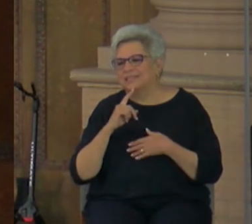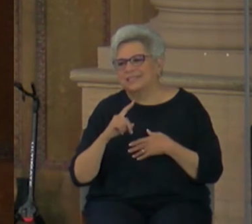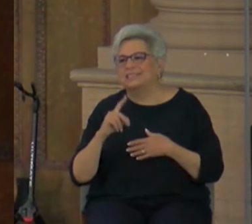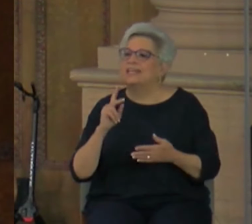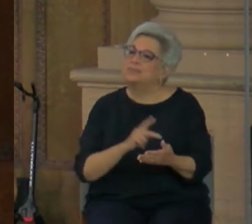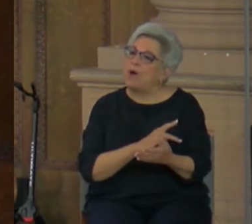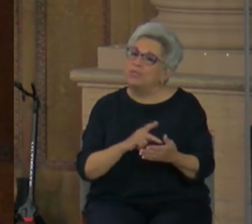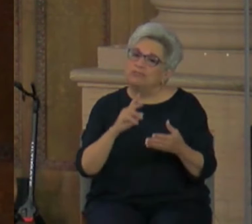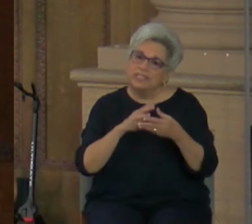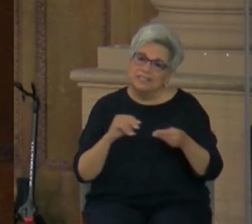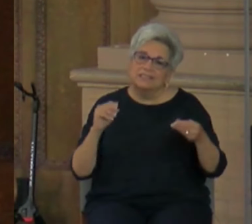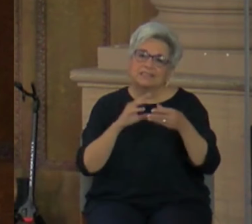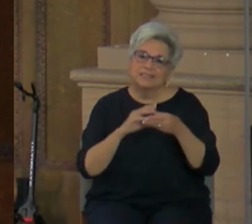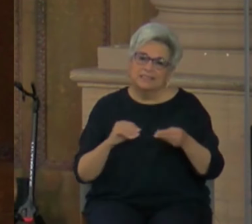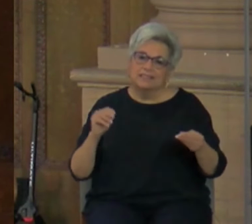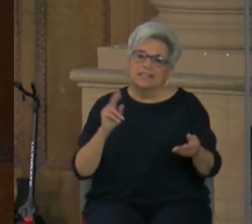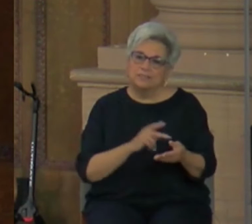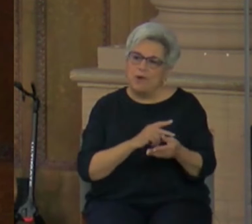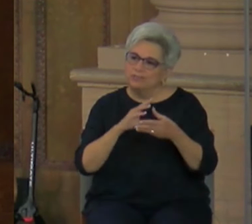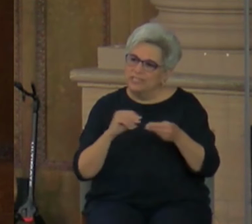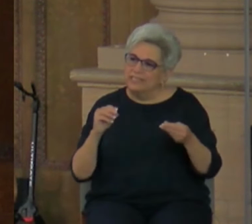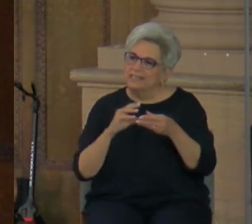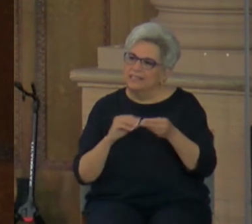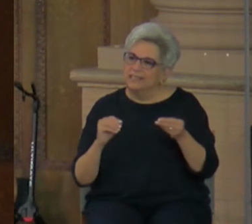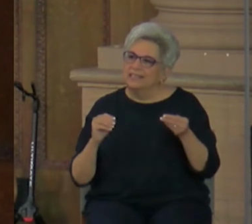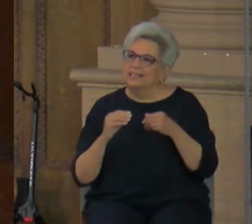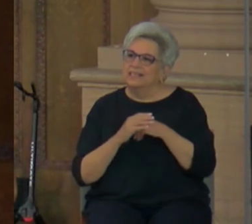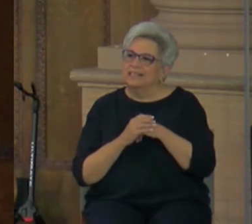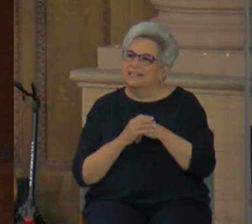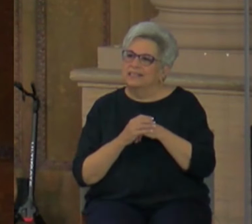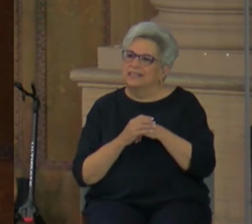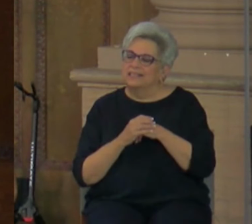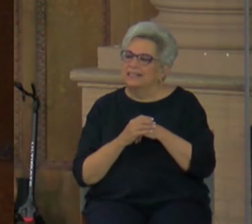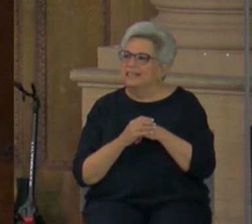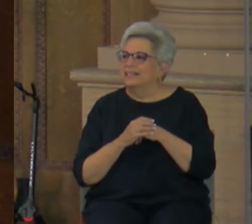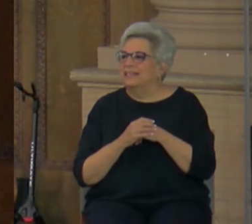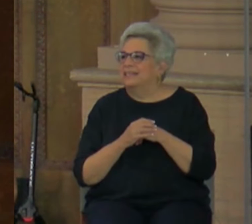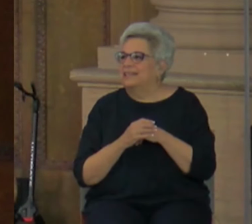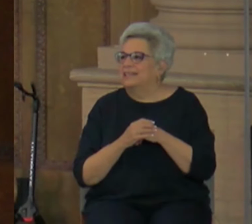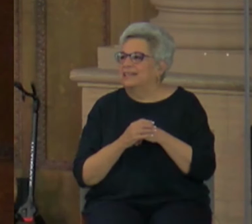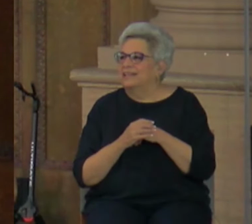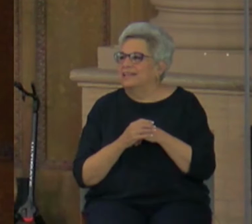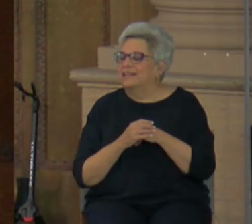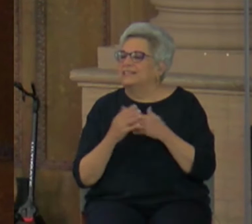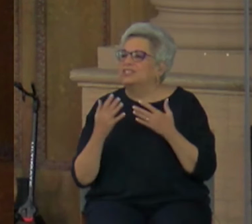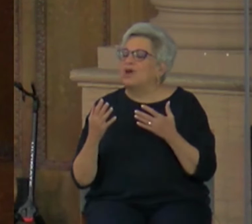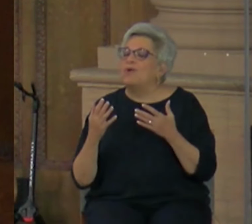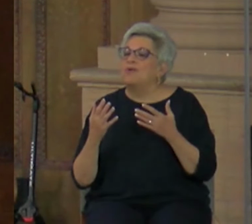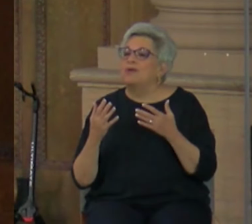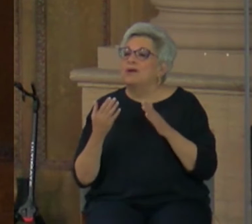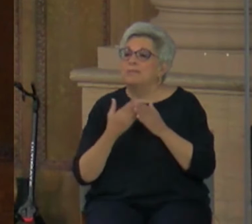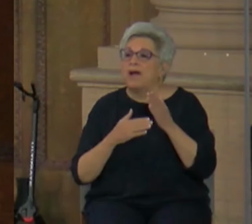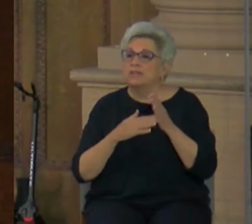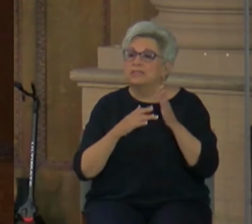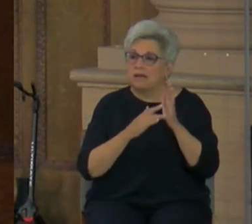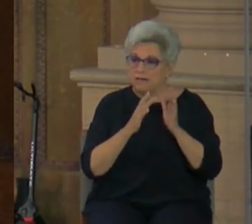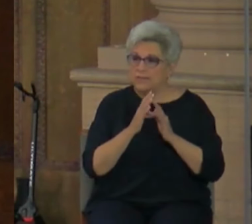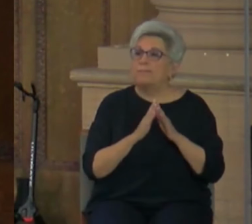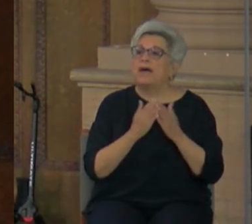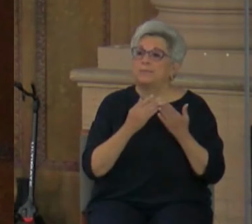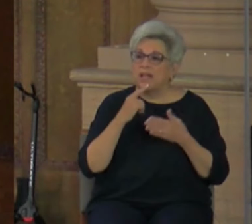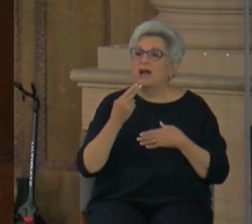of snow and hail. And we know that because this is a poem. Now, there are parts of the Bible that are very much